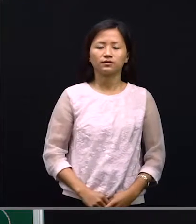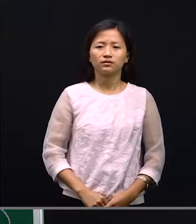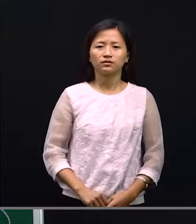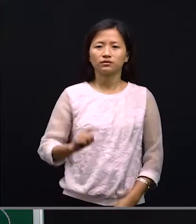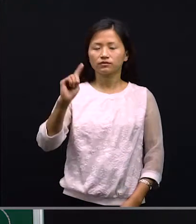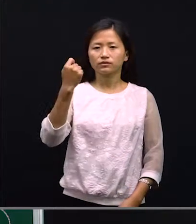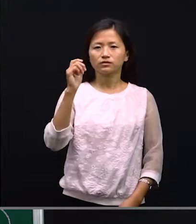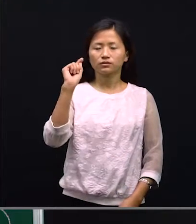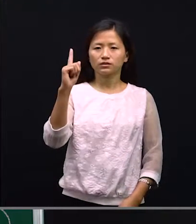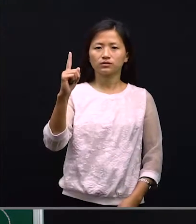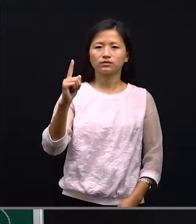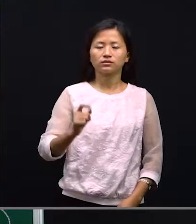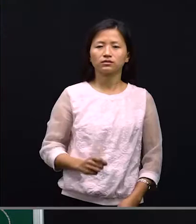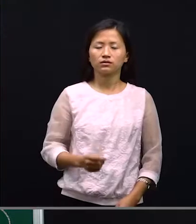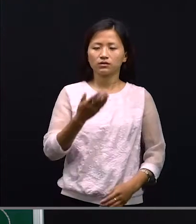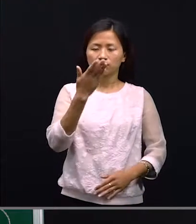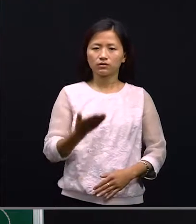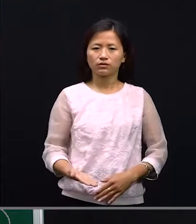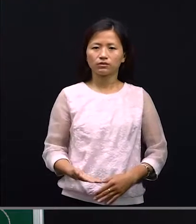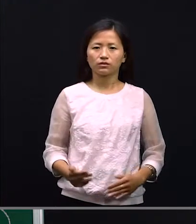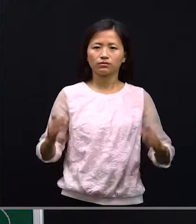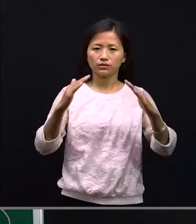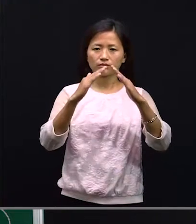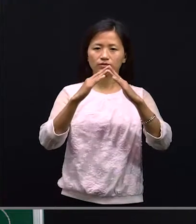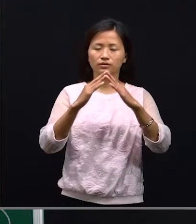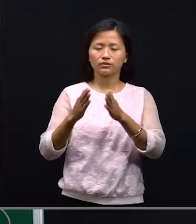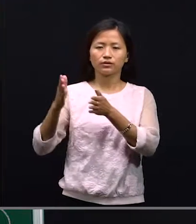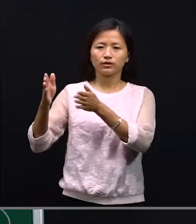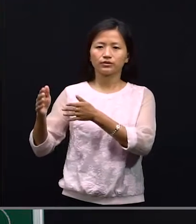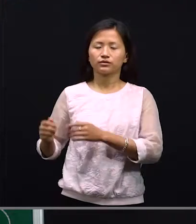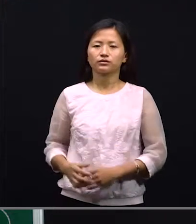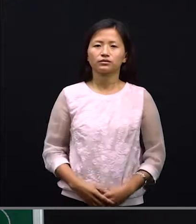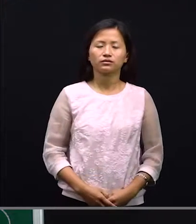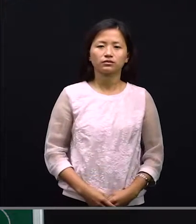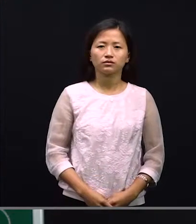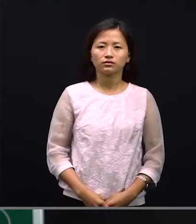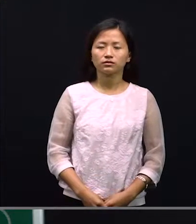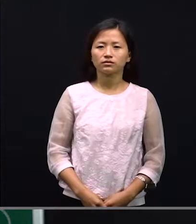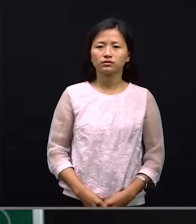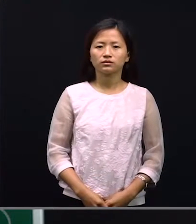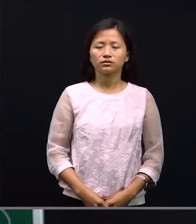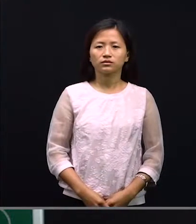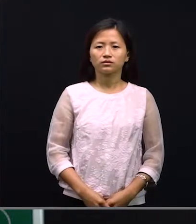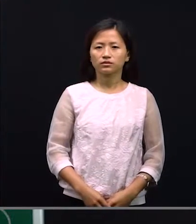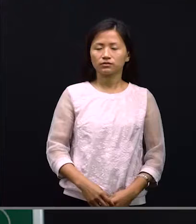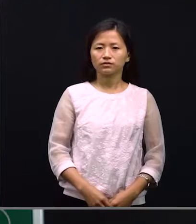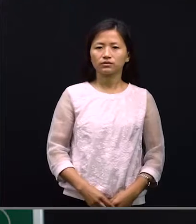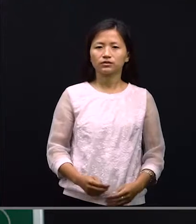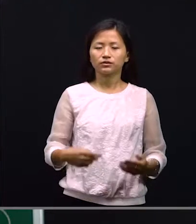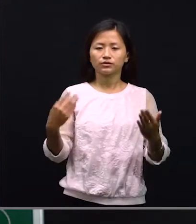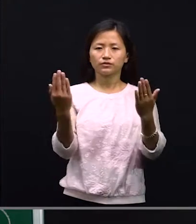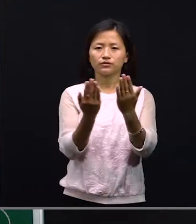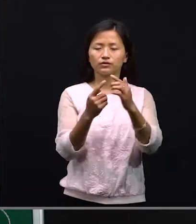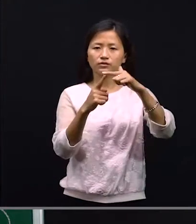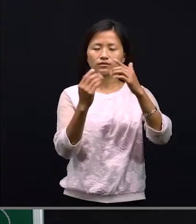the first one is the lower mountain ranges. Now if you want to know the lower mountain ranges, I want you to please refer to